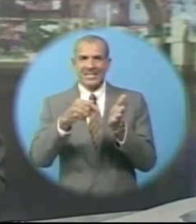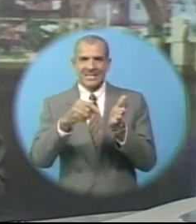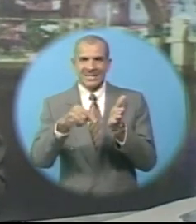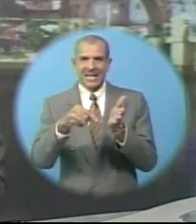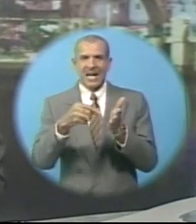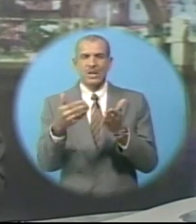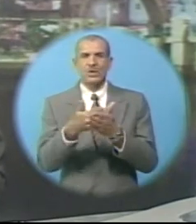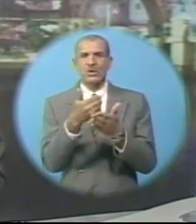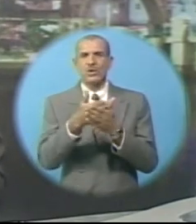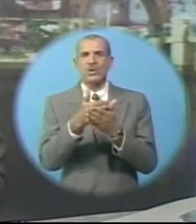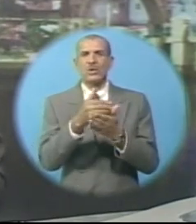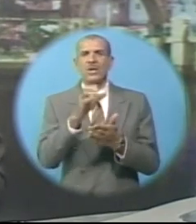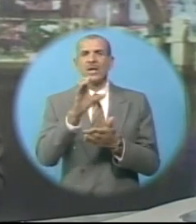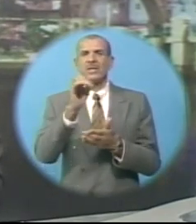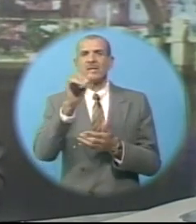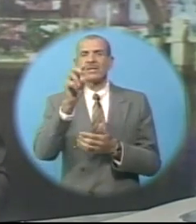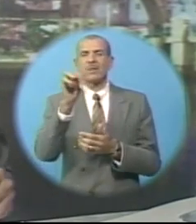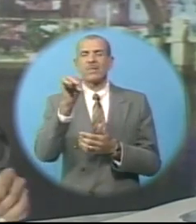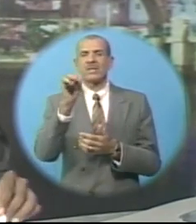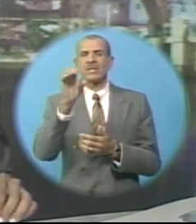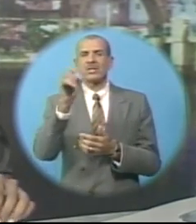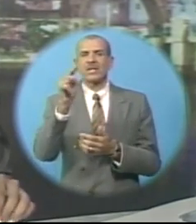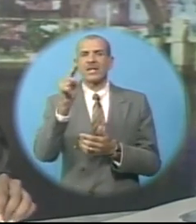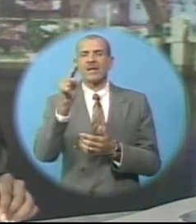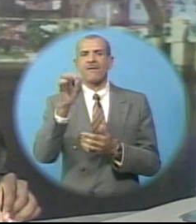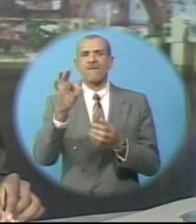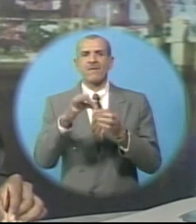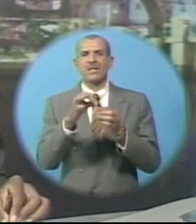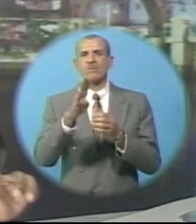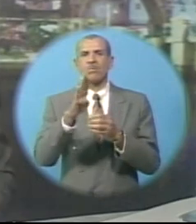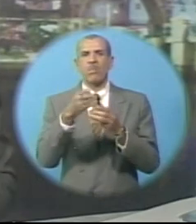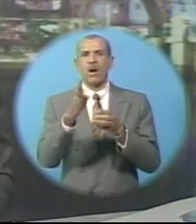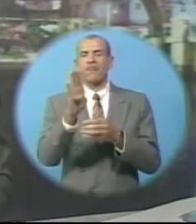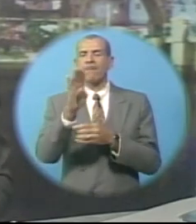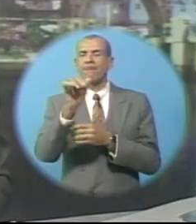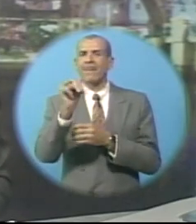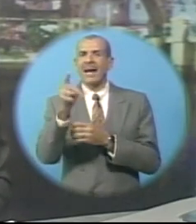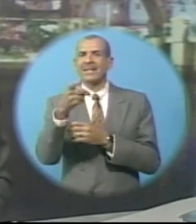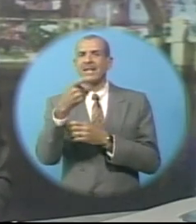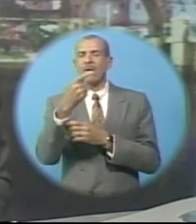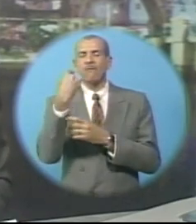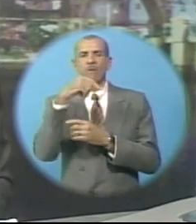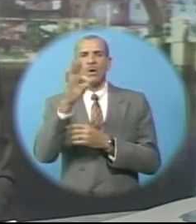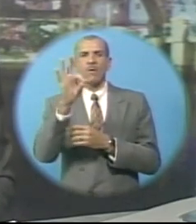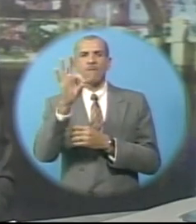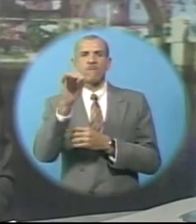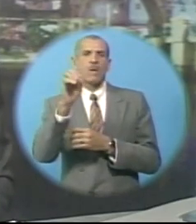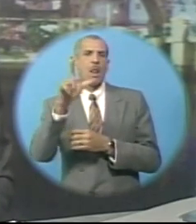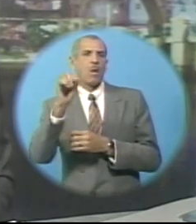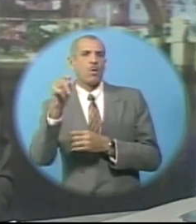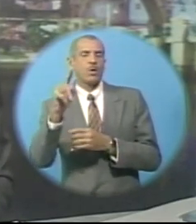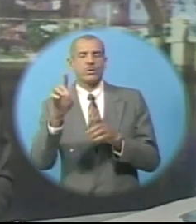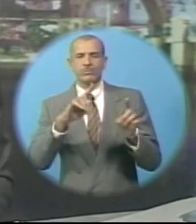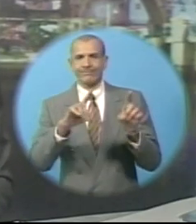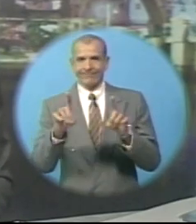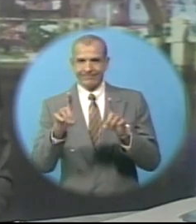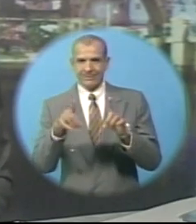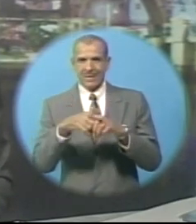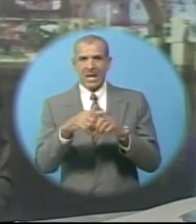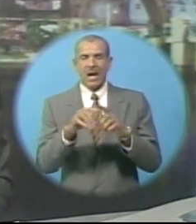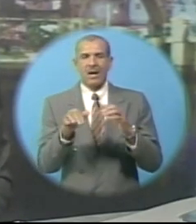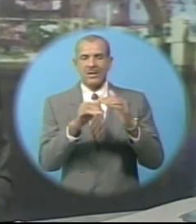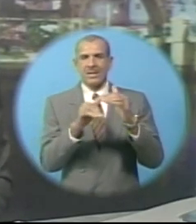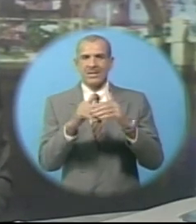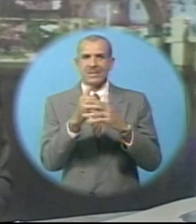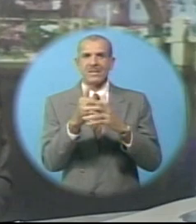customer charter on fixed broadband service, which has set out a number of targets for Flow to meet. Under the charter, which becomes